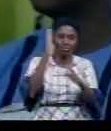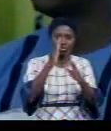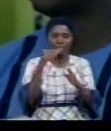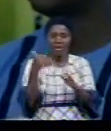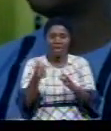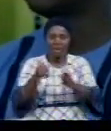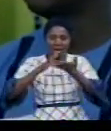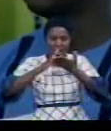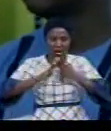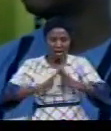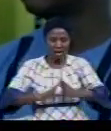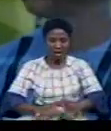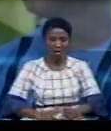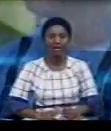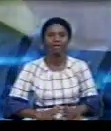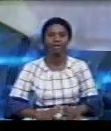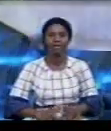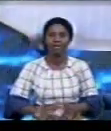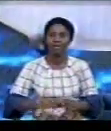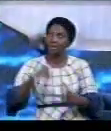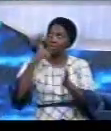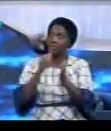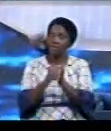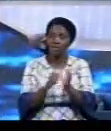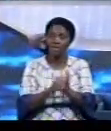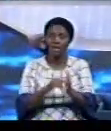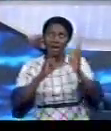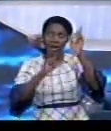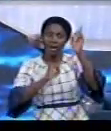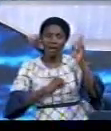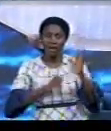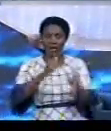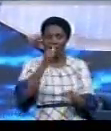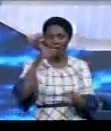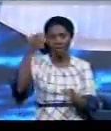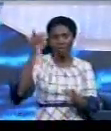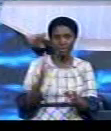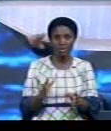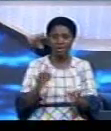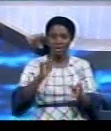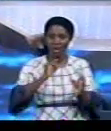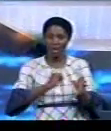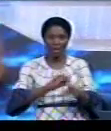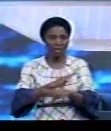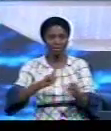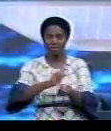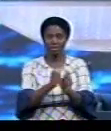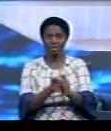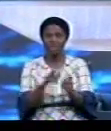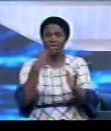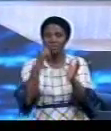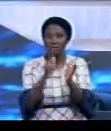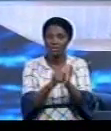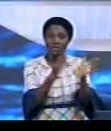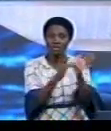says, I am God, I change not. And it says, Jesus Christ, the same yesterday